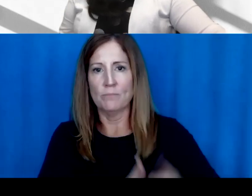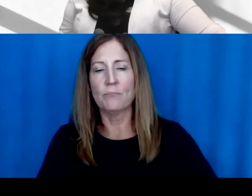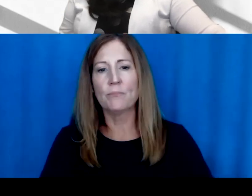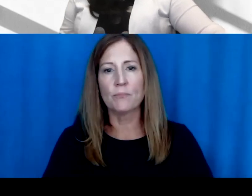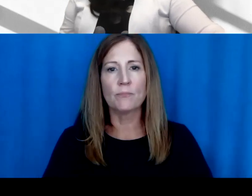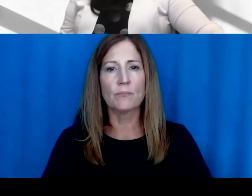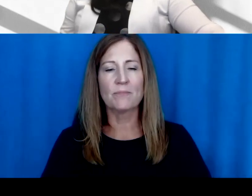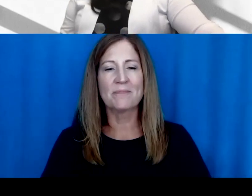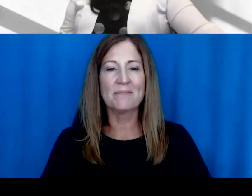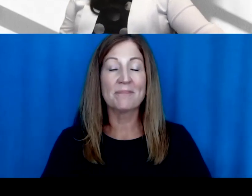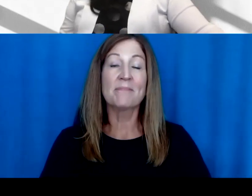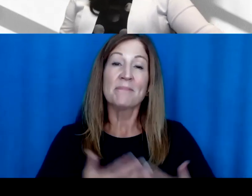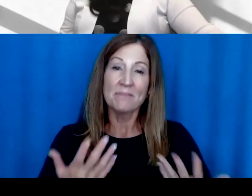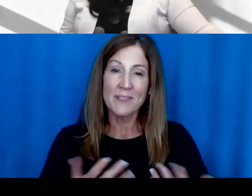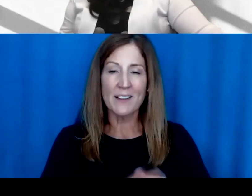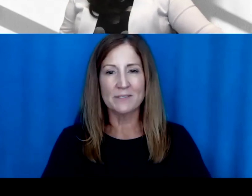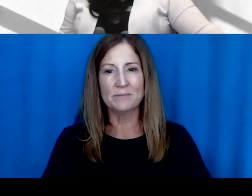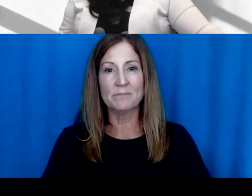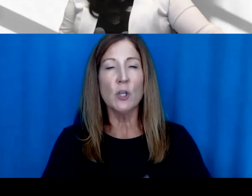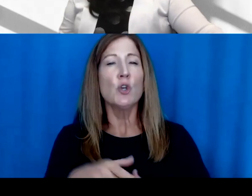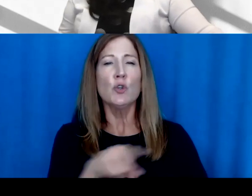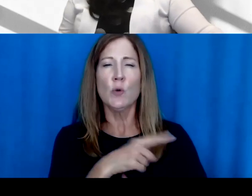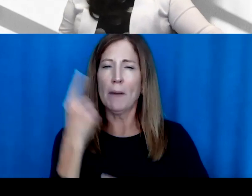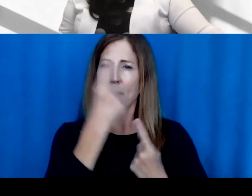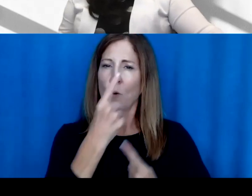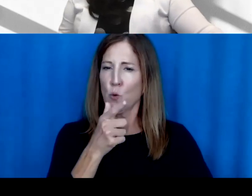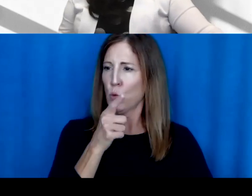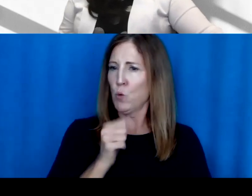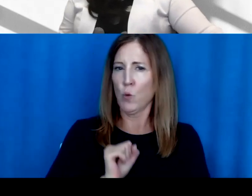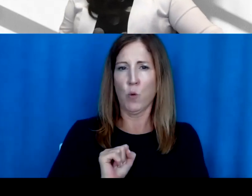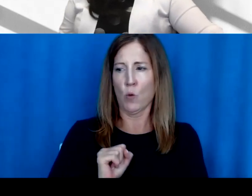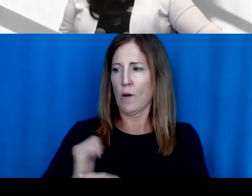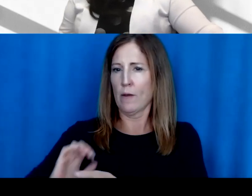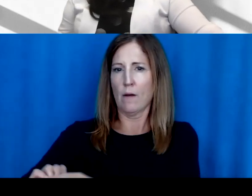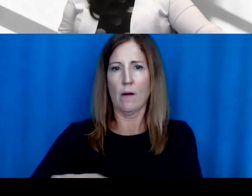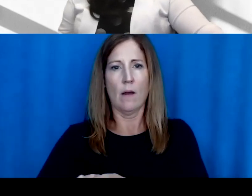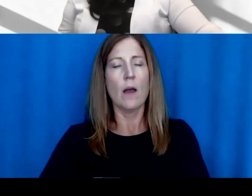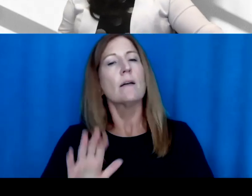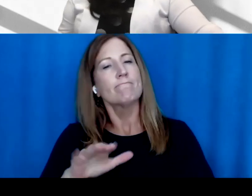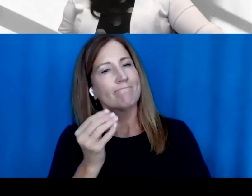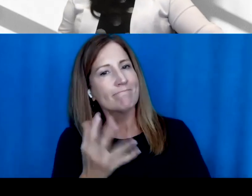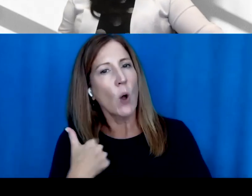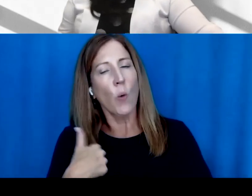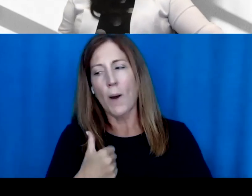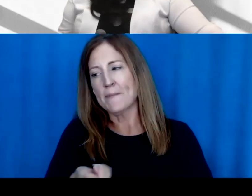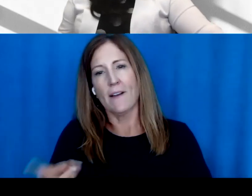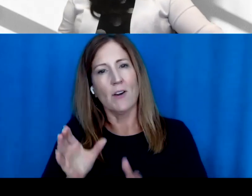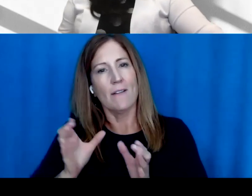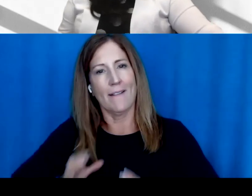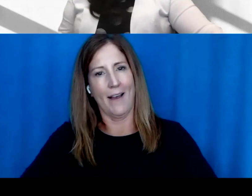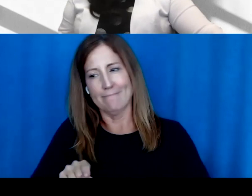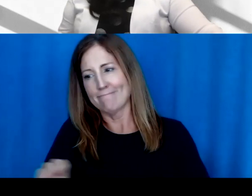So you may be wondering, who do we work with? Well, we work with a number of clients, most of whom we are unable to